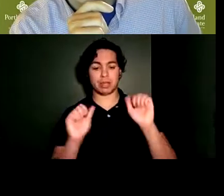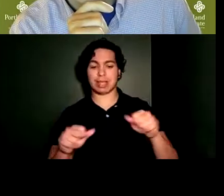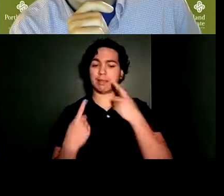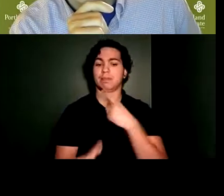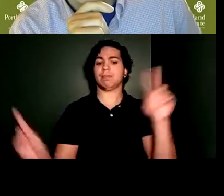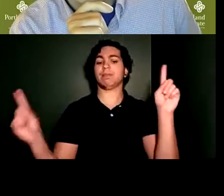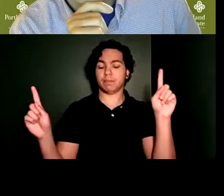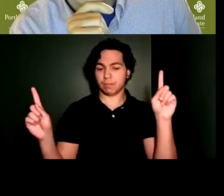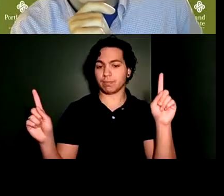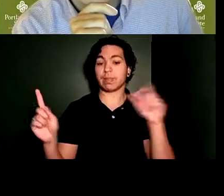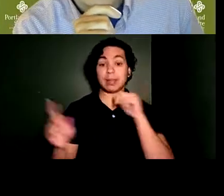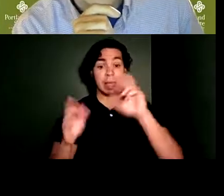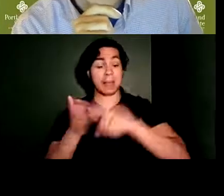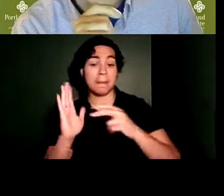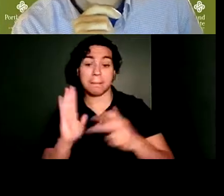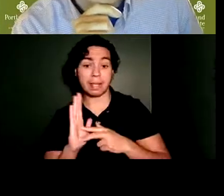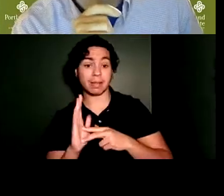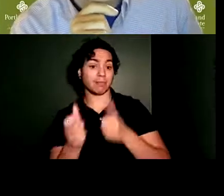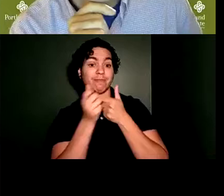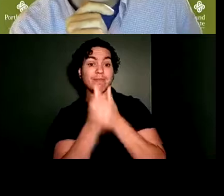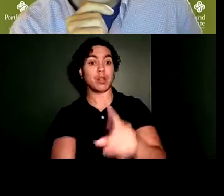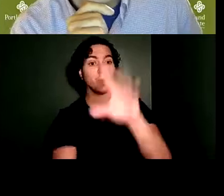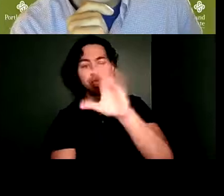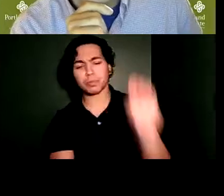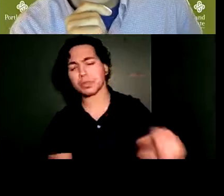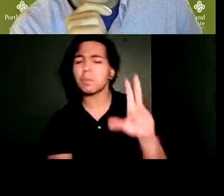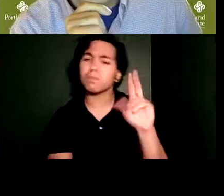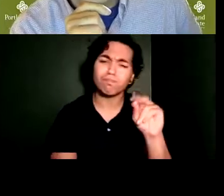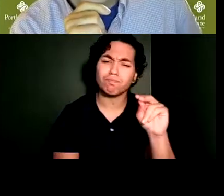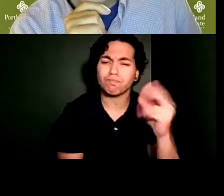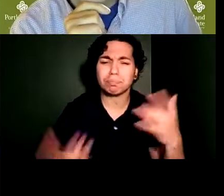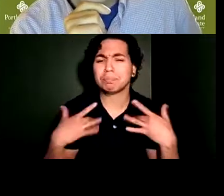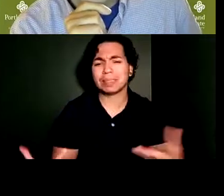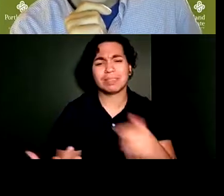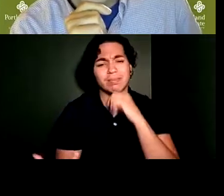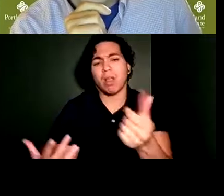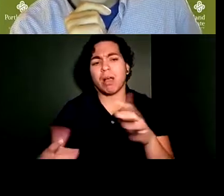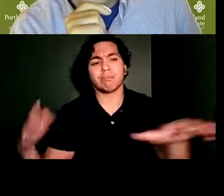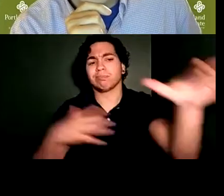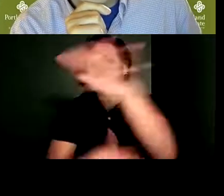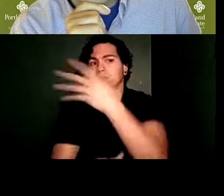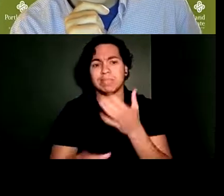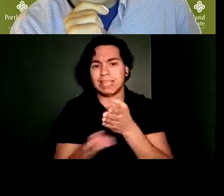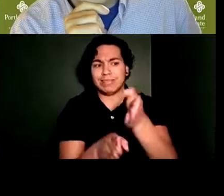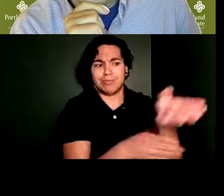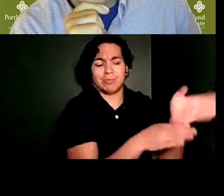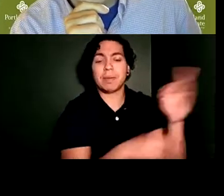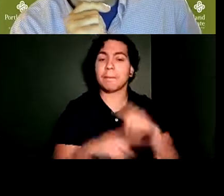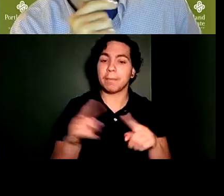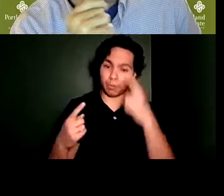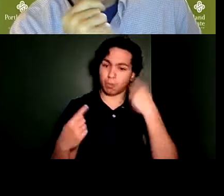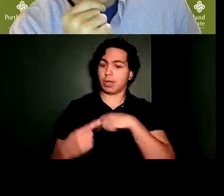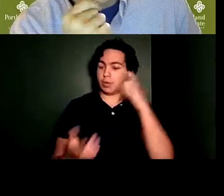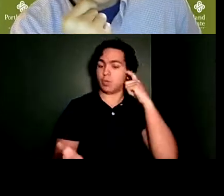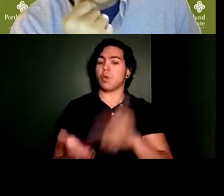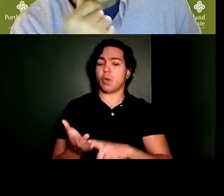mean that compliance is 100%, and that's not the case for many industries. But in this case, we did see